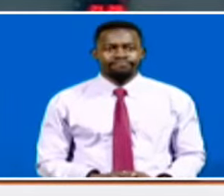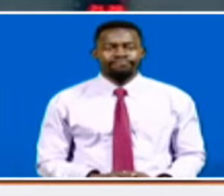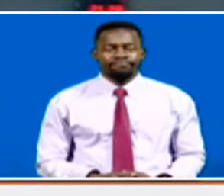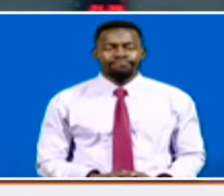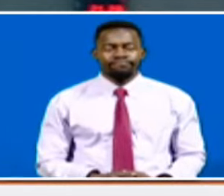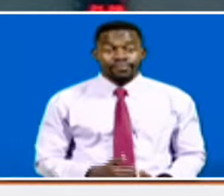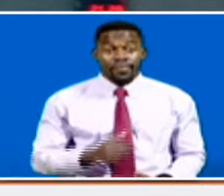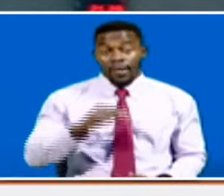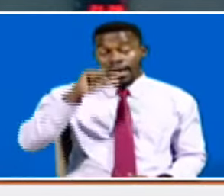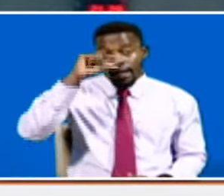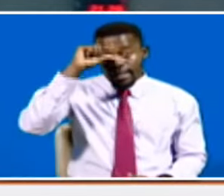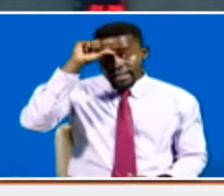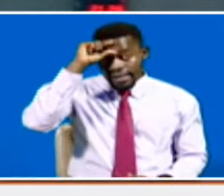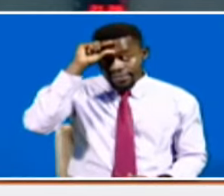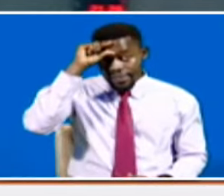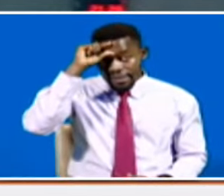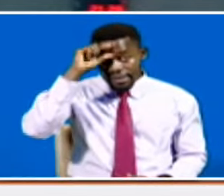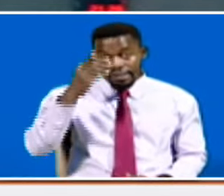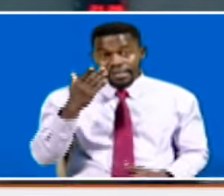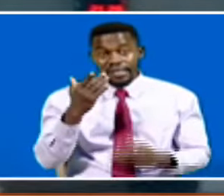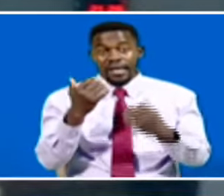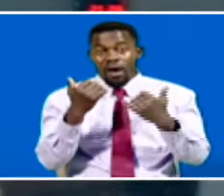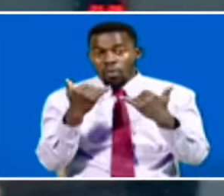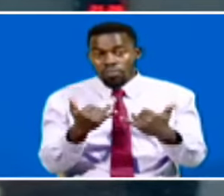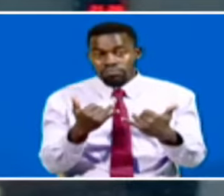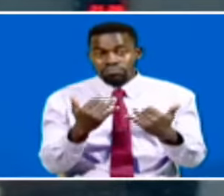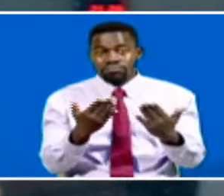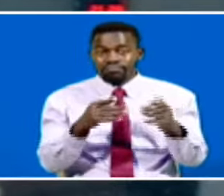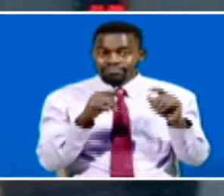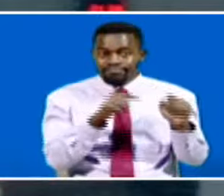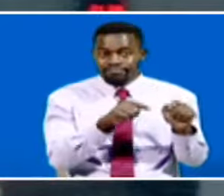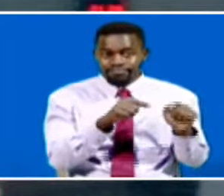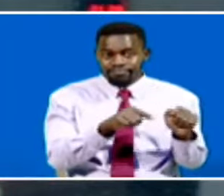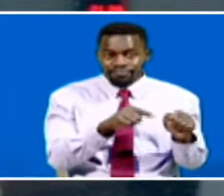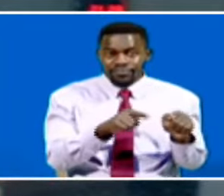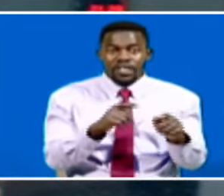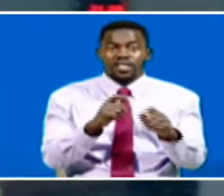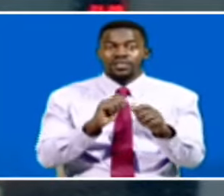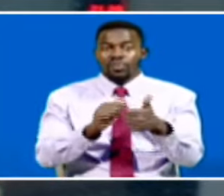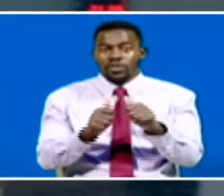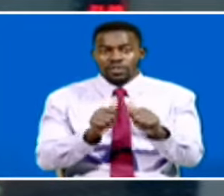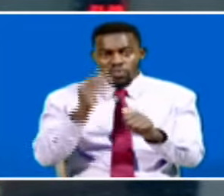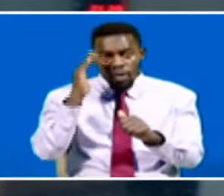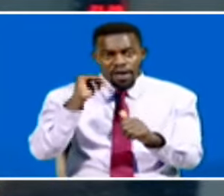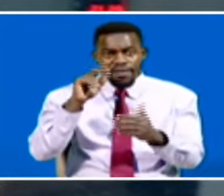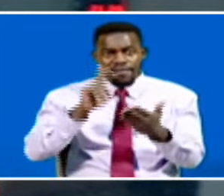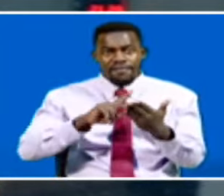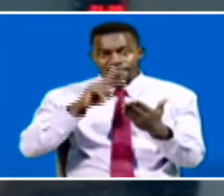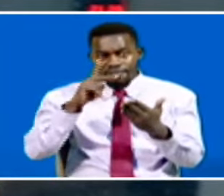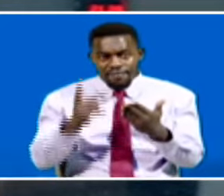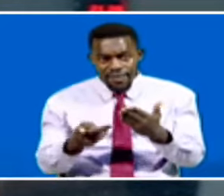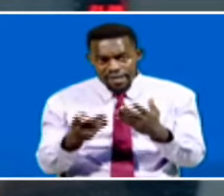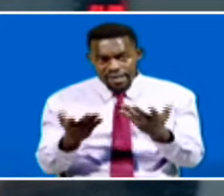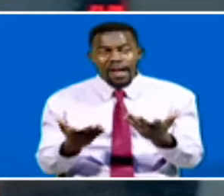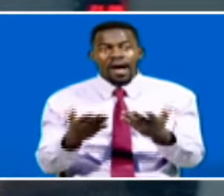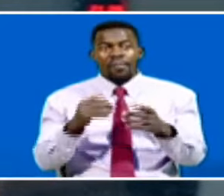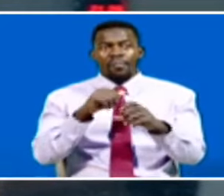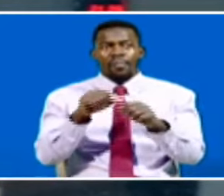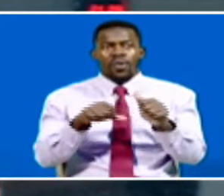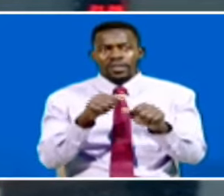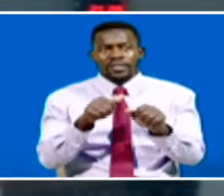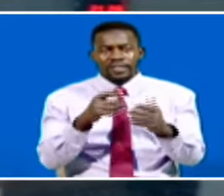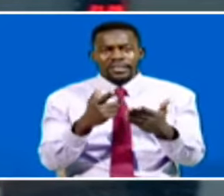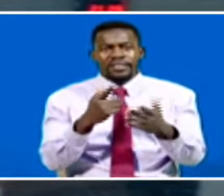The government has been put on the spot for failing to act following the brutal daylight attack on Pinewood Beach Resort and